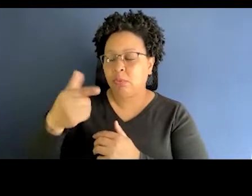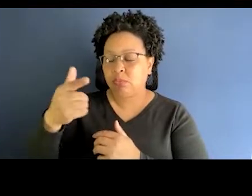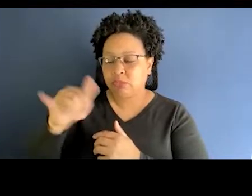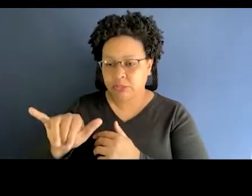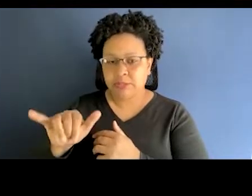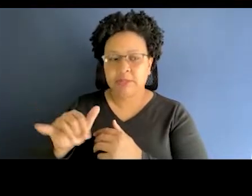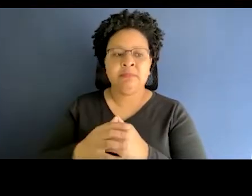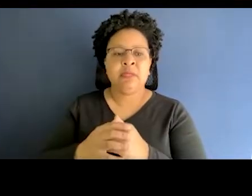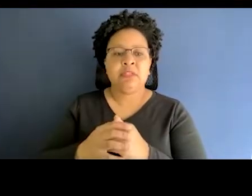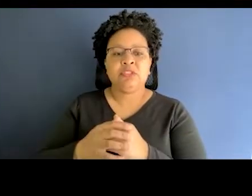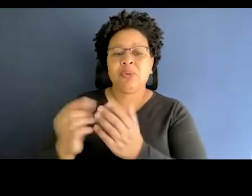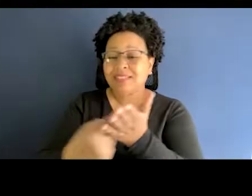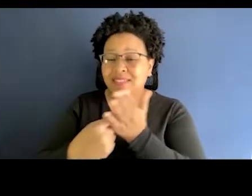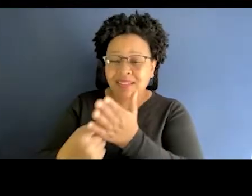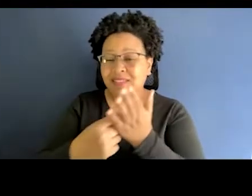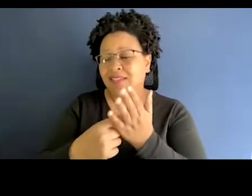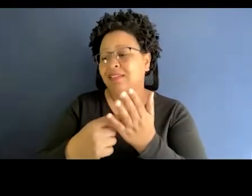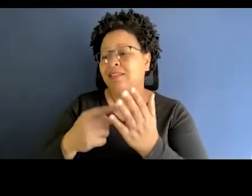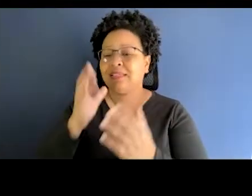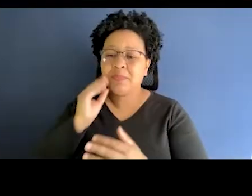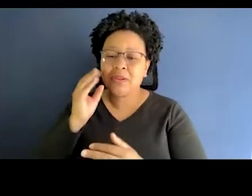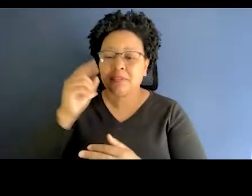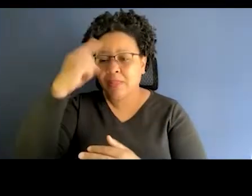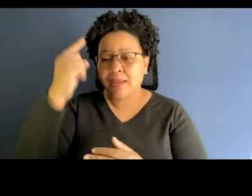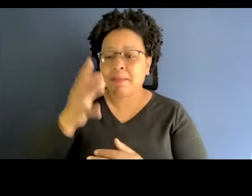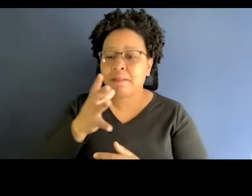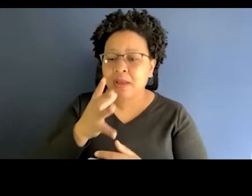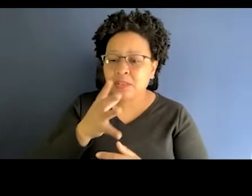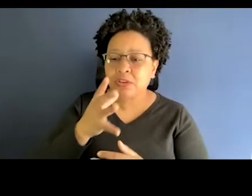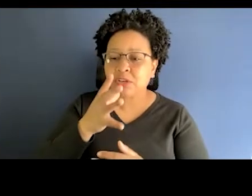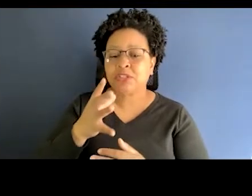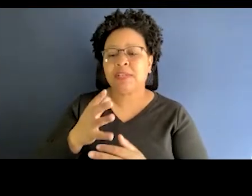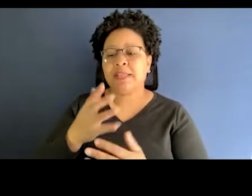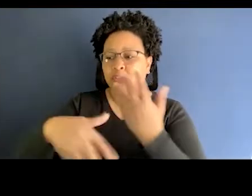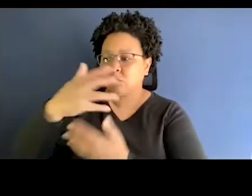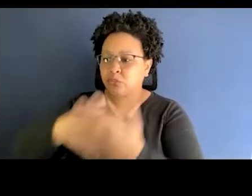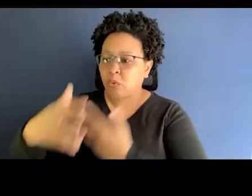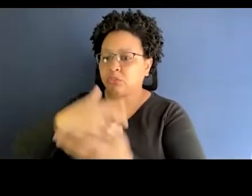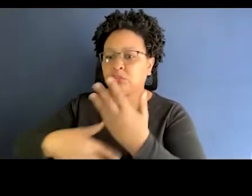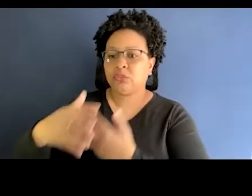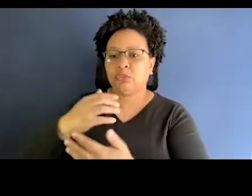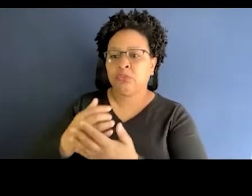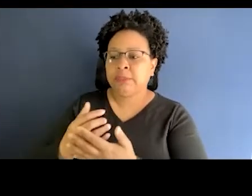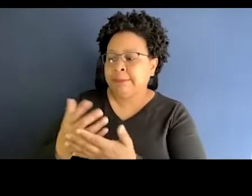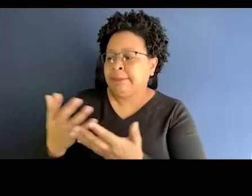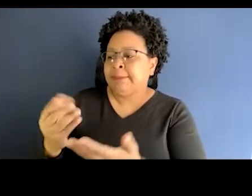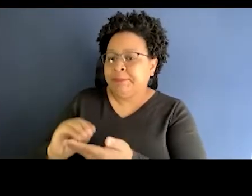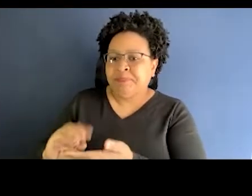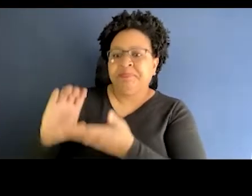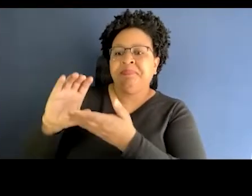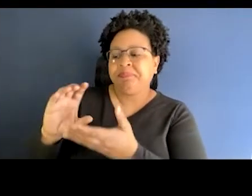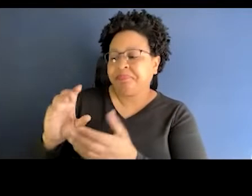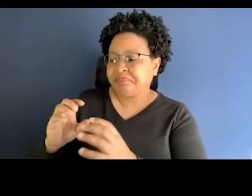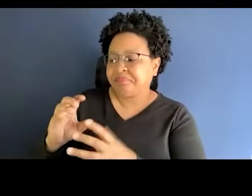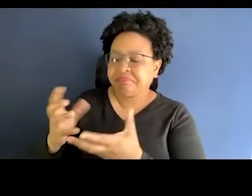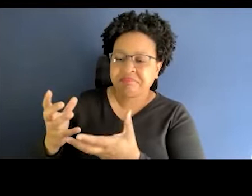single Black mothers using their cultural capital to access autism intervention in schools. And so we're going to talk in depth about